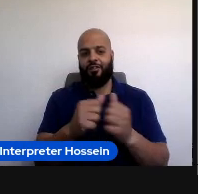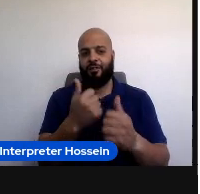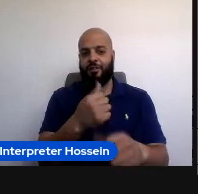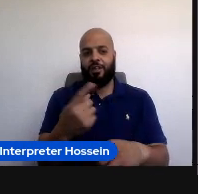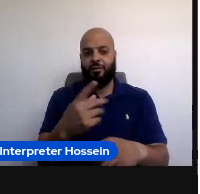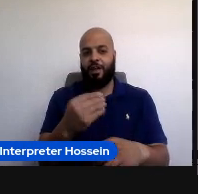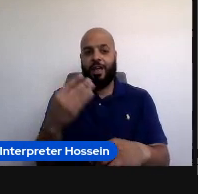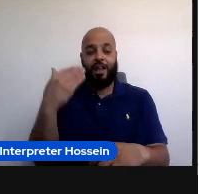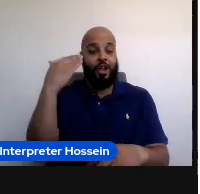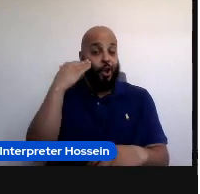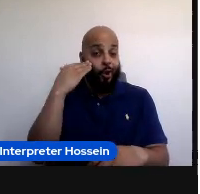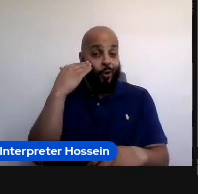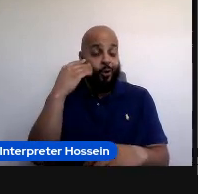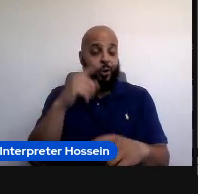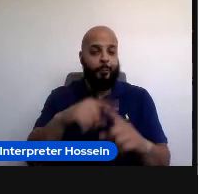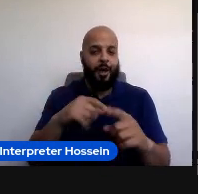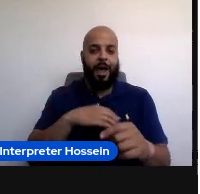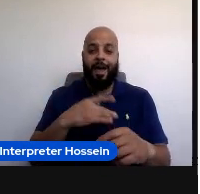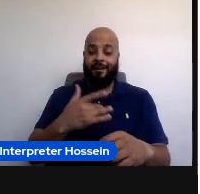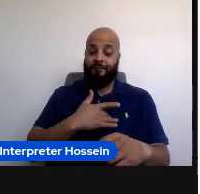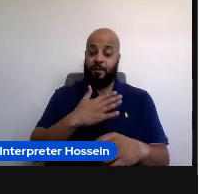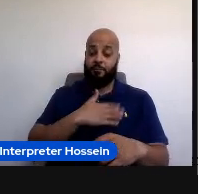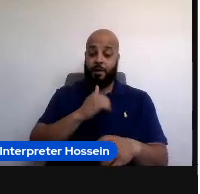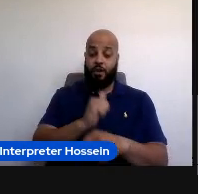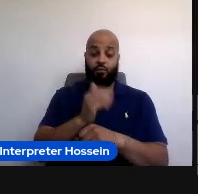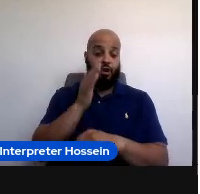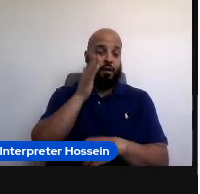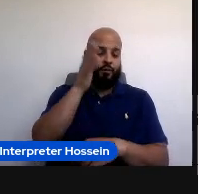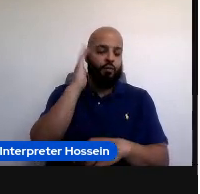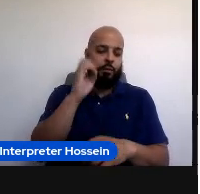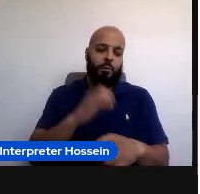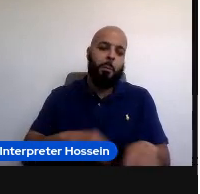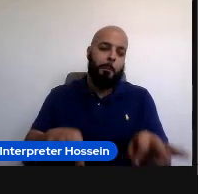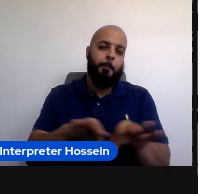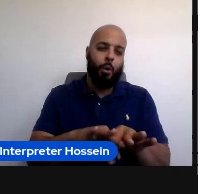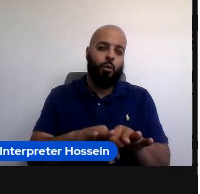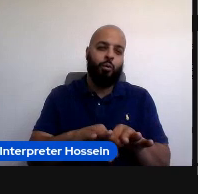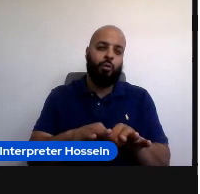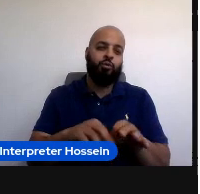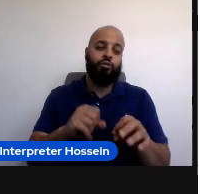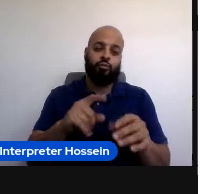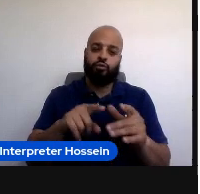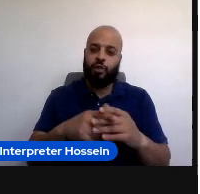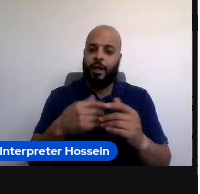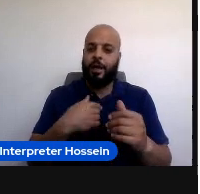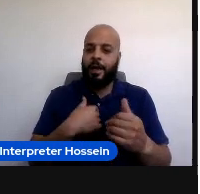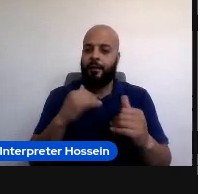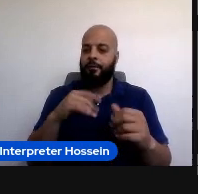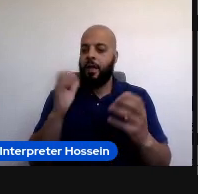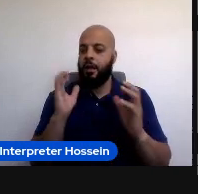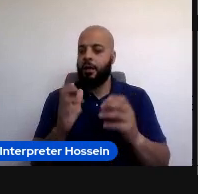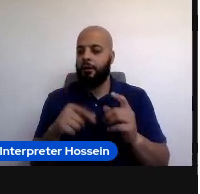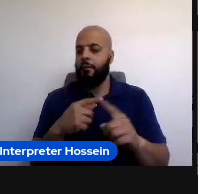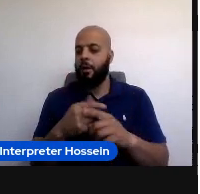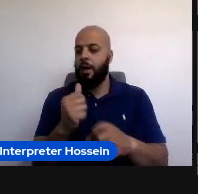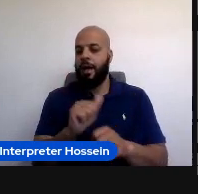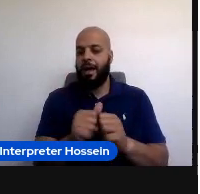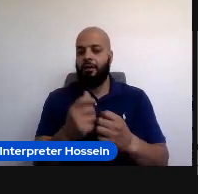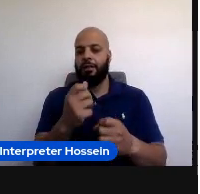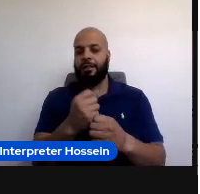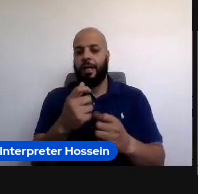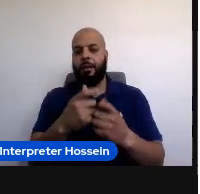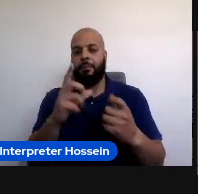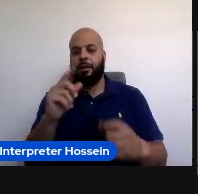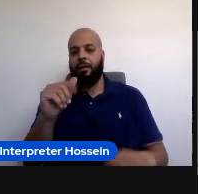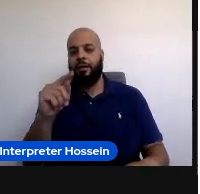be knowledgeable, but I know that for my work in the future, it's going to be essential to start having these conversations about how to take big data and make it make